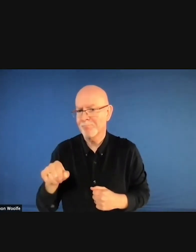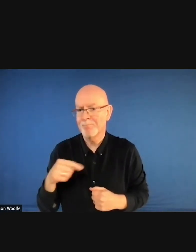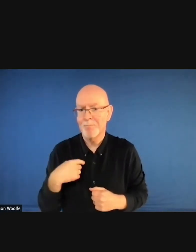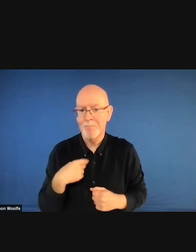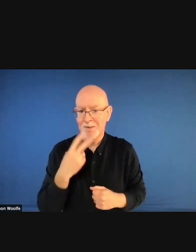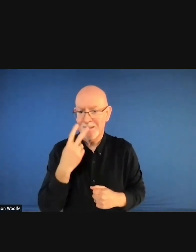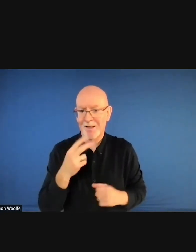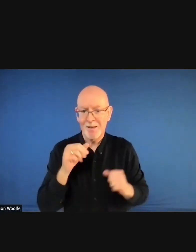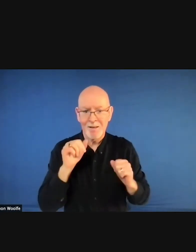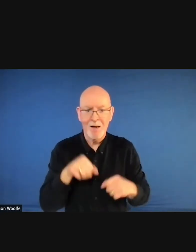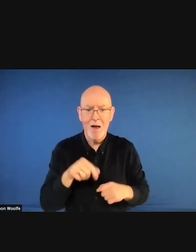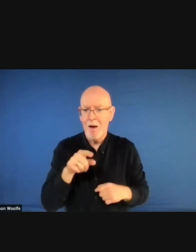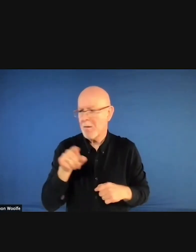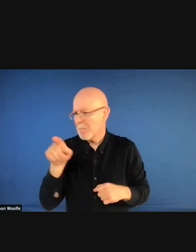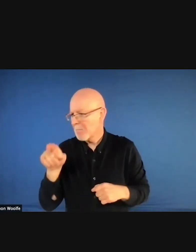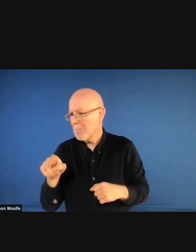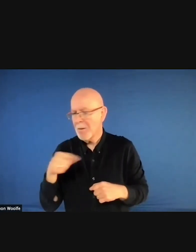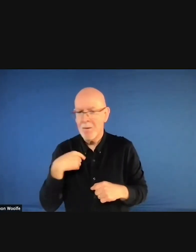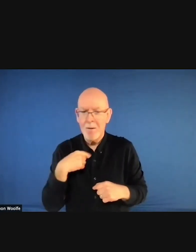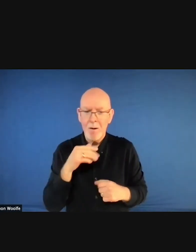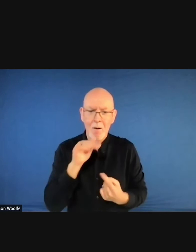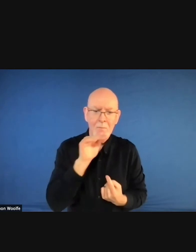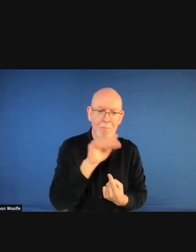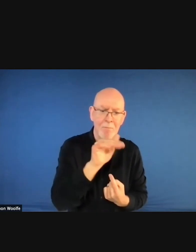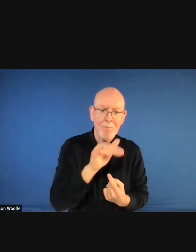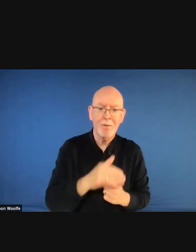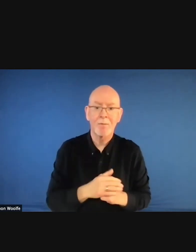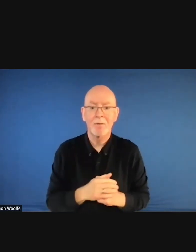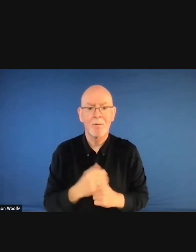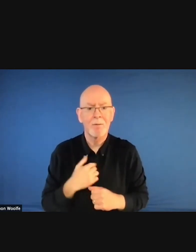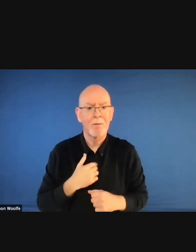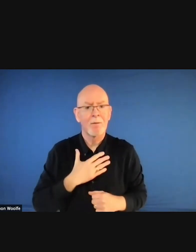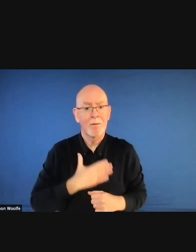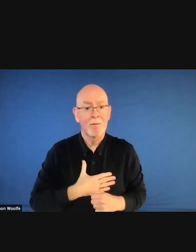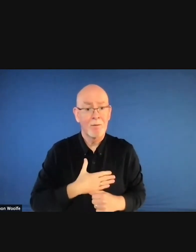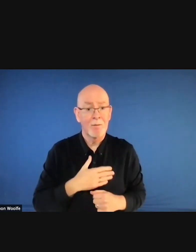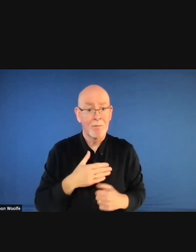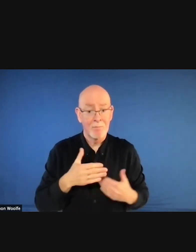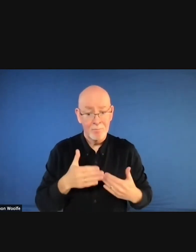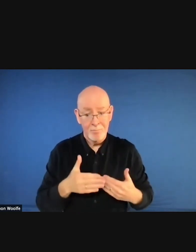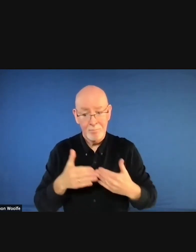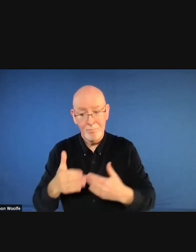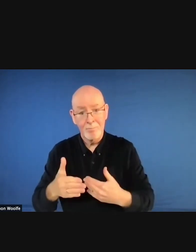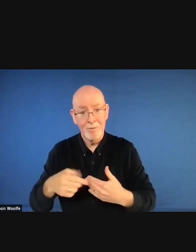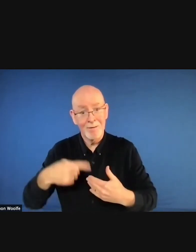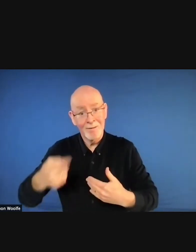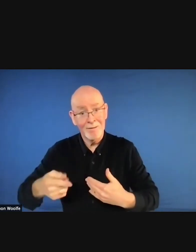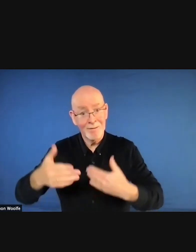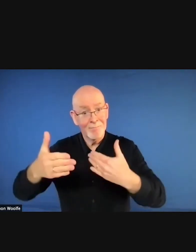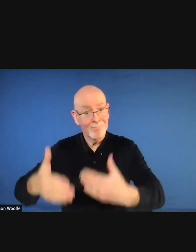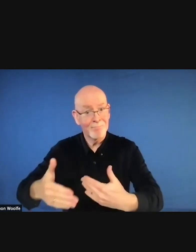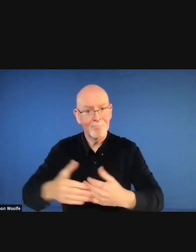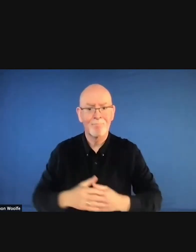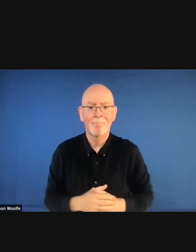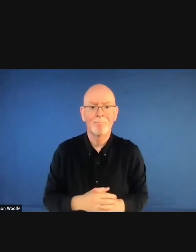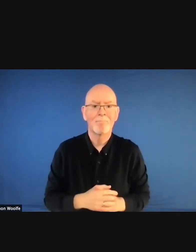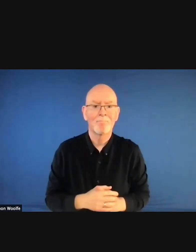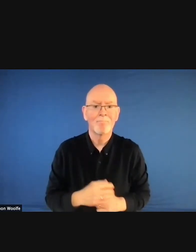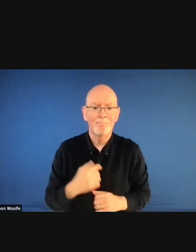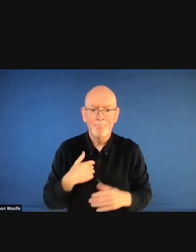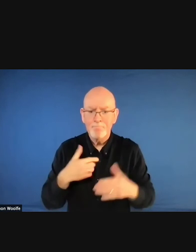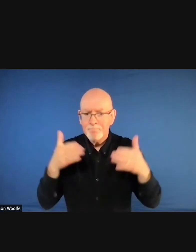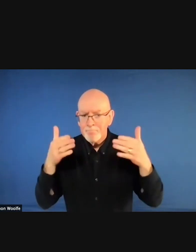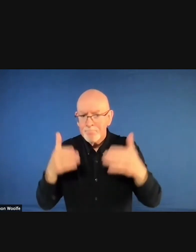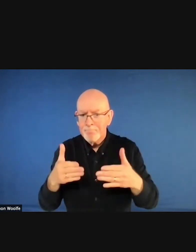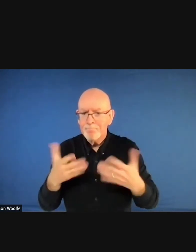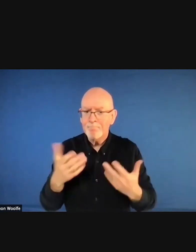to how this discussion on research ethics also applies to humanitarian practitioners. First, I would like to ask about the